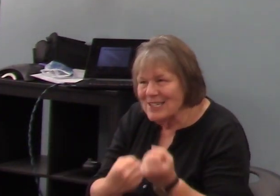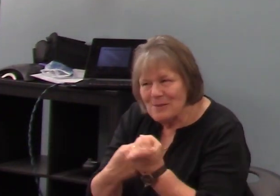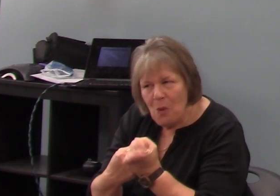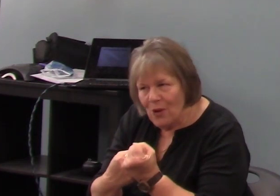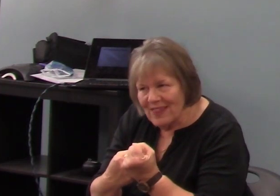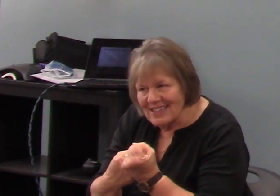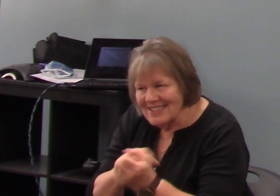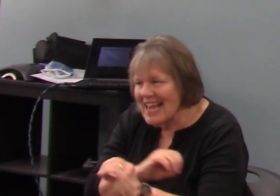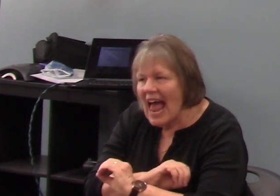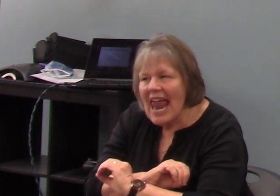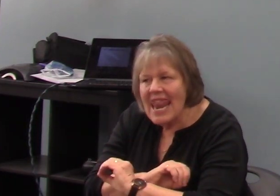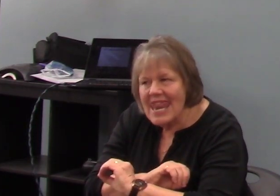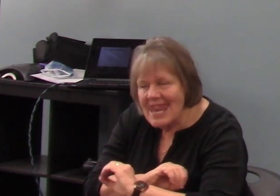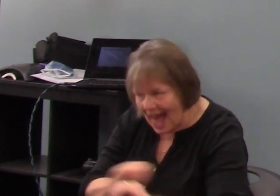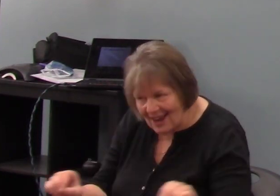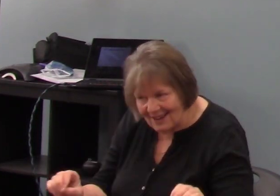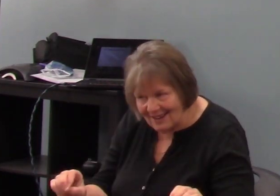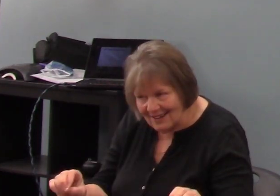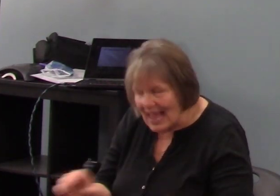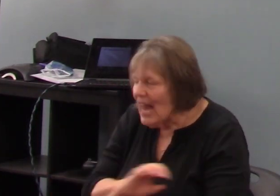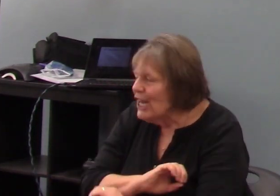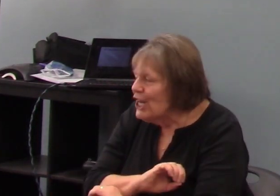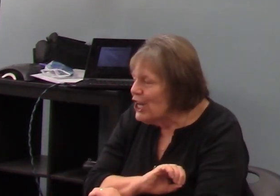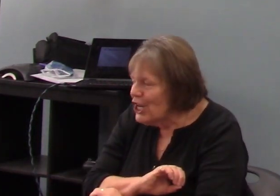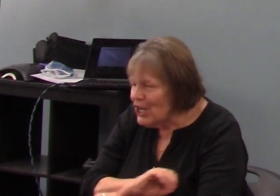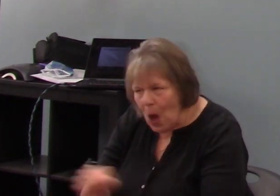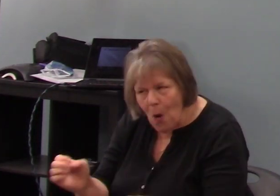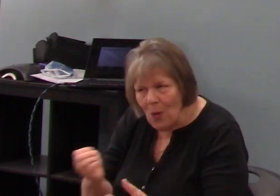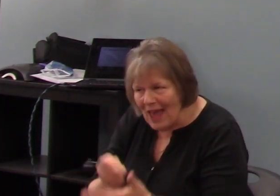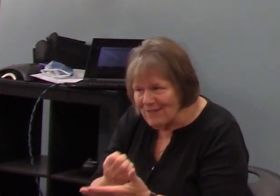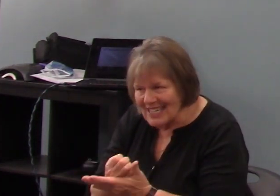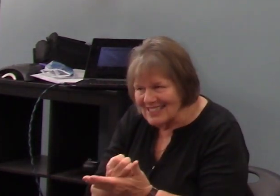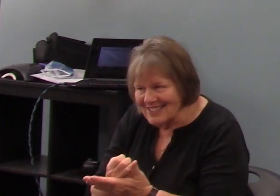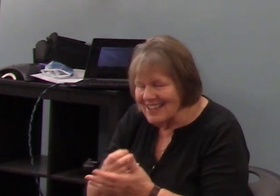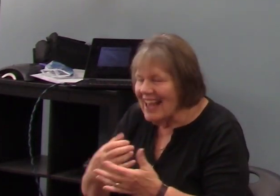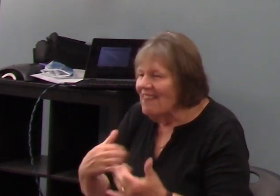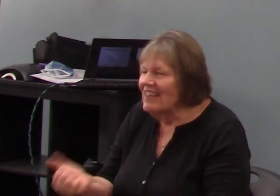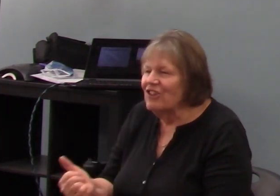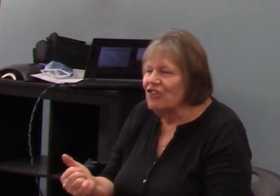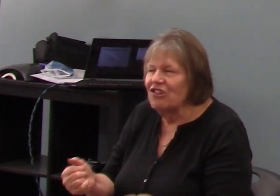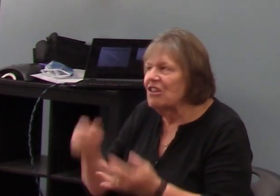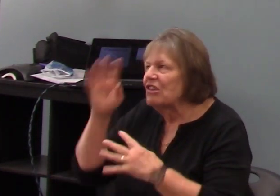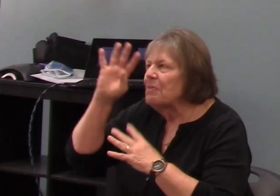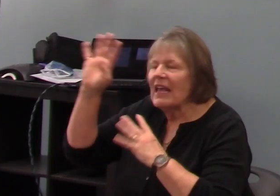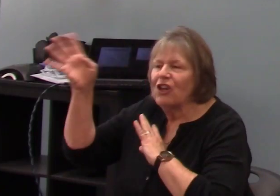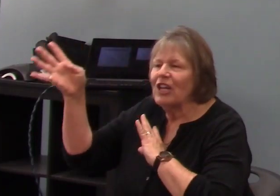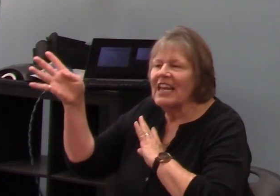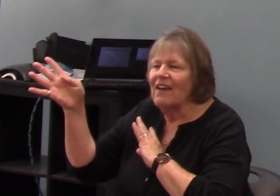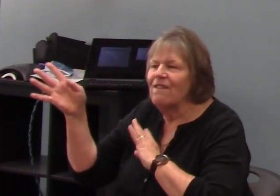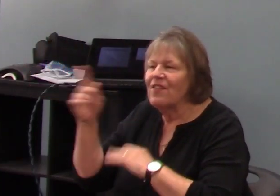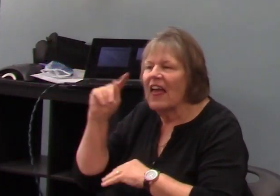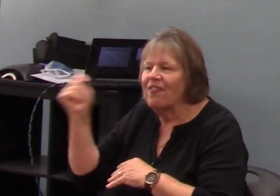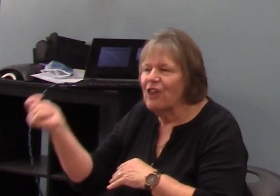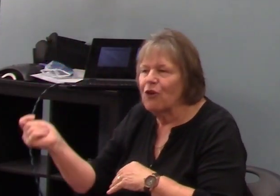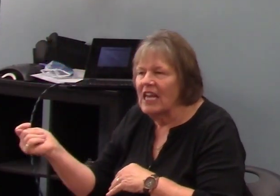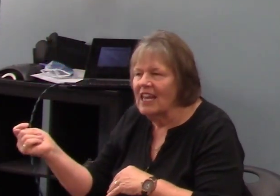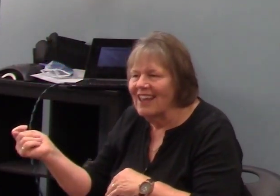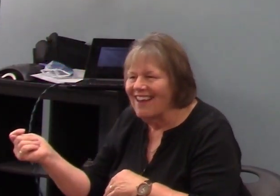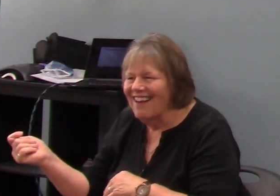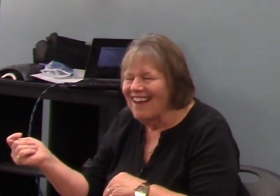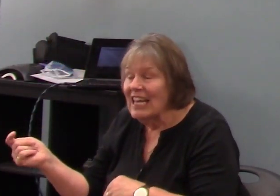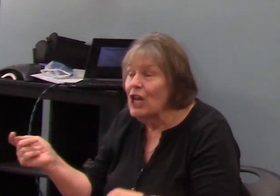None. Like we have no evidence whatsoever. It's a speculative theory produced by the same guys who came up with the steady state theory, actually.